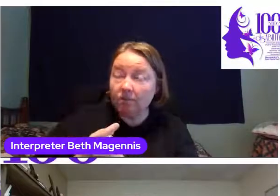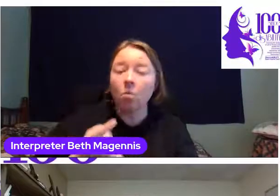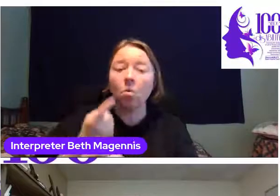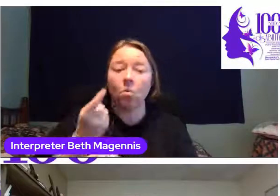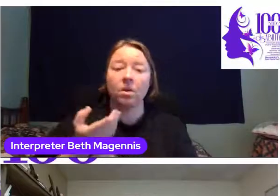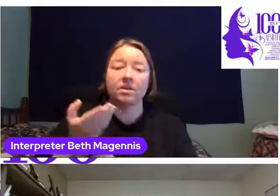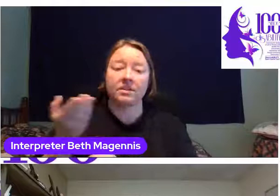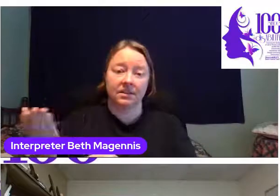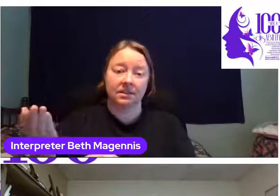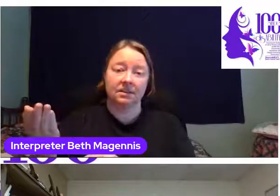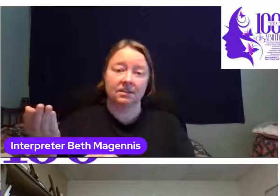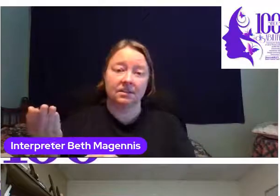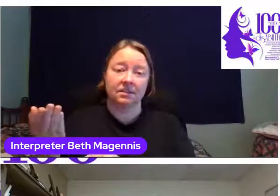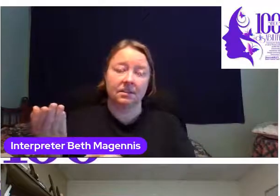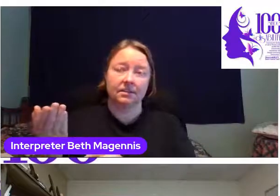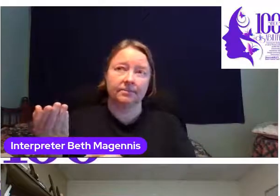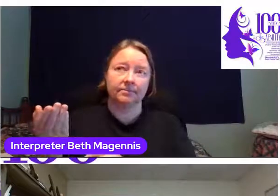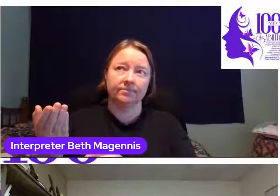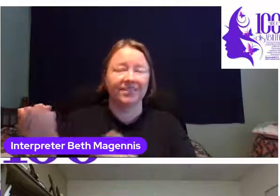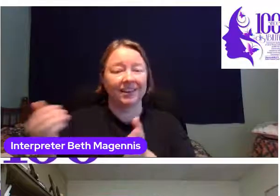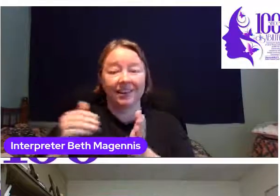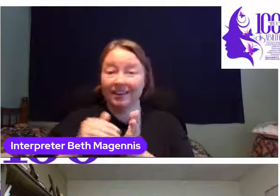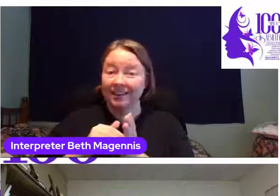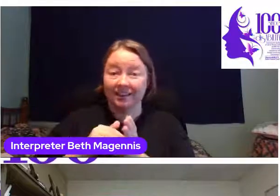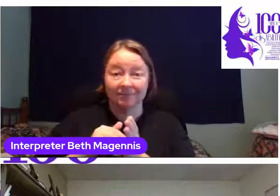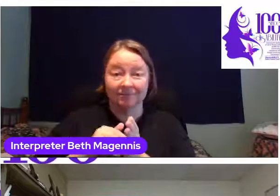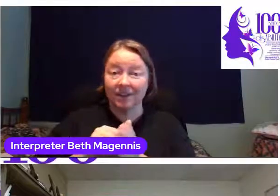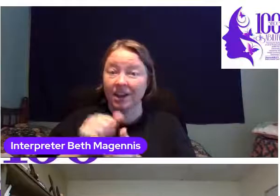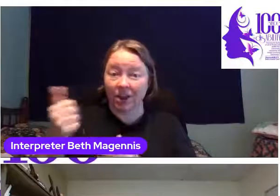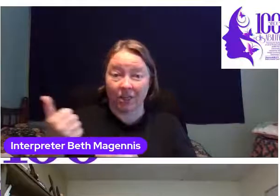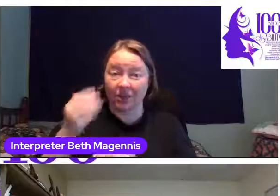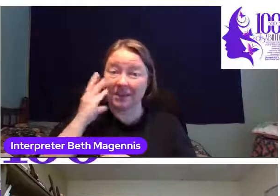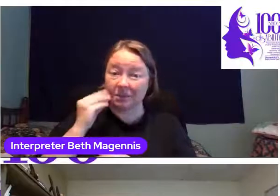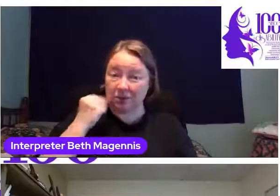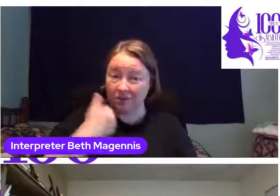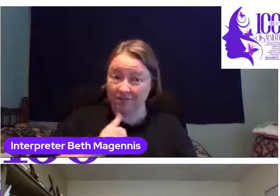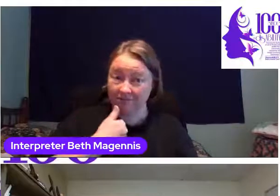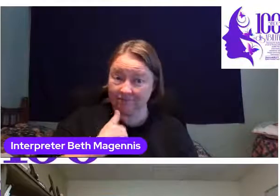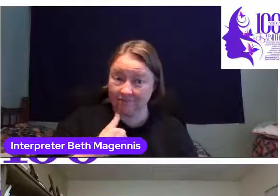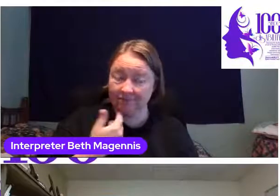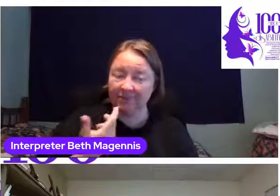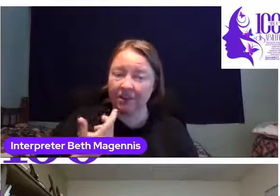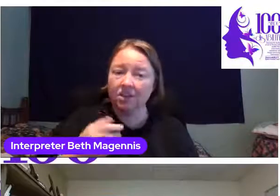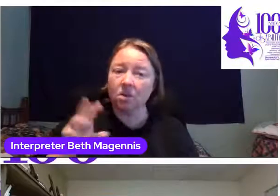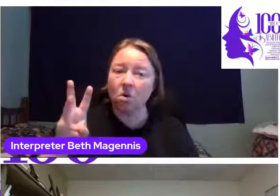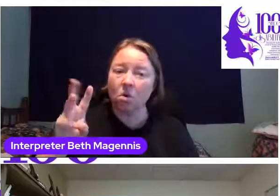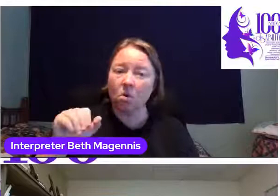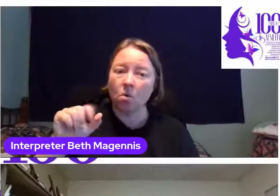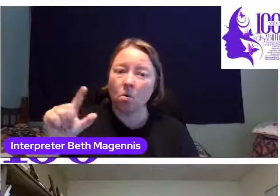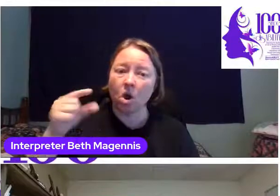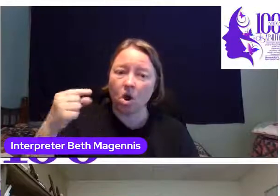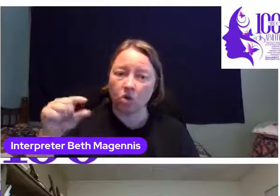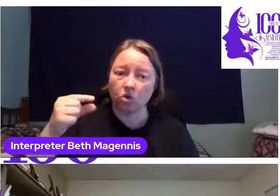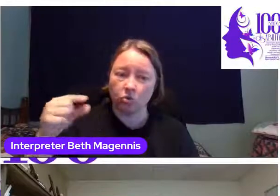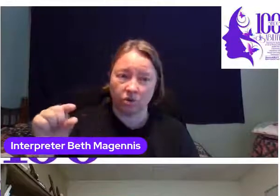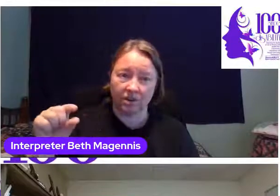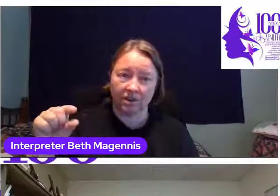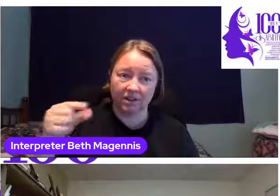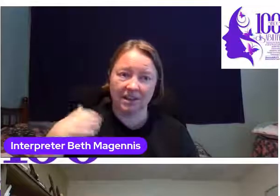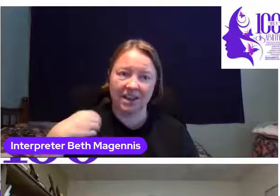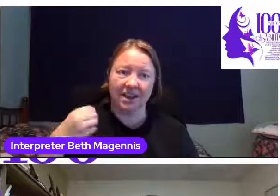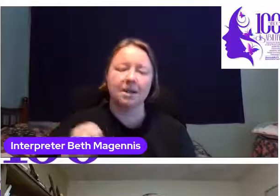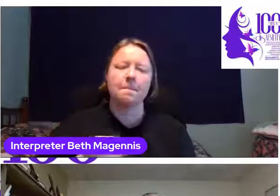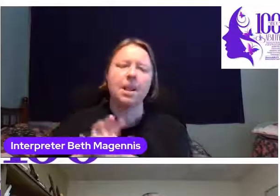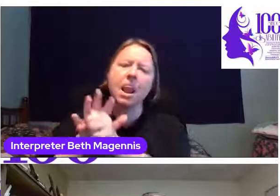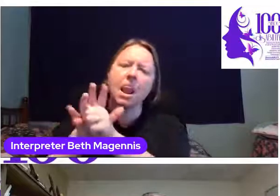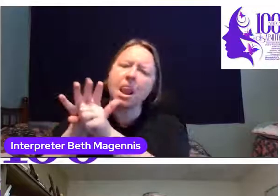things that, and again, another personal experience, is Walgreens has a